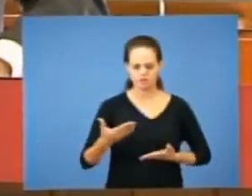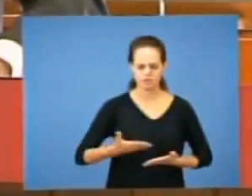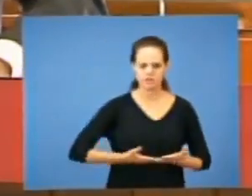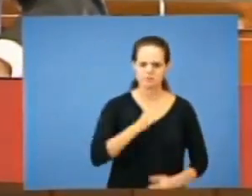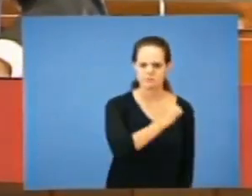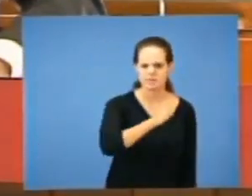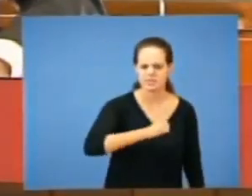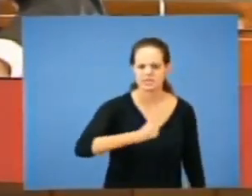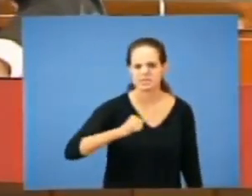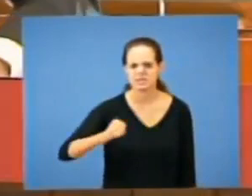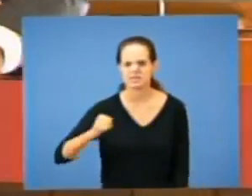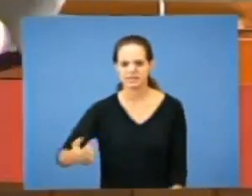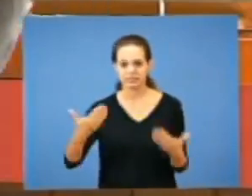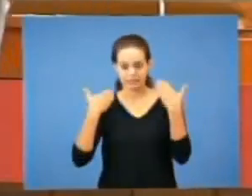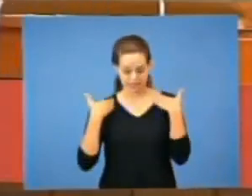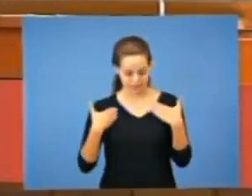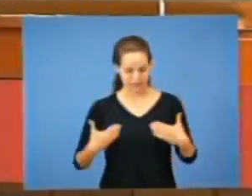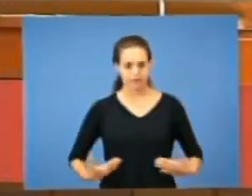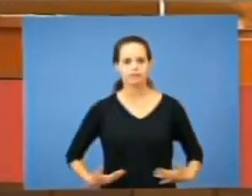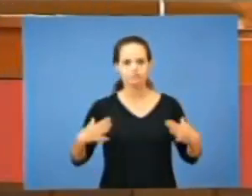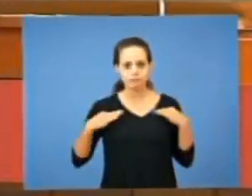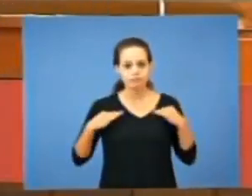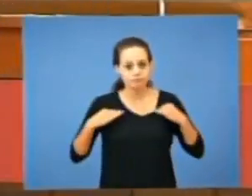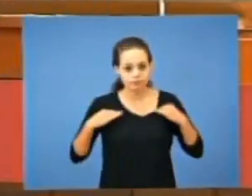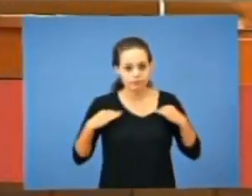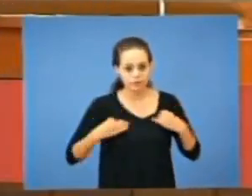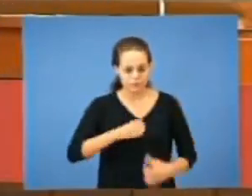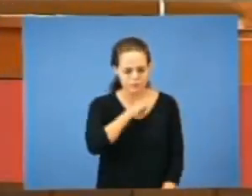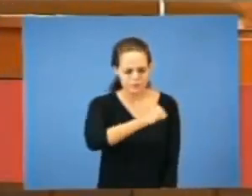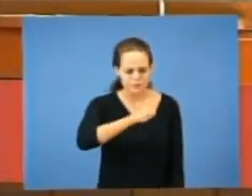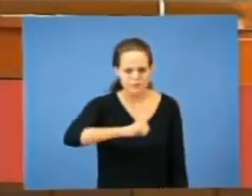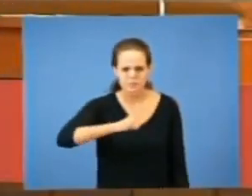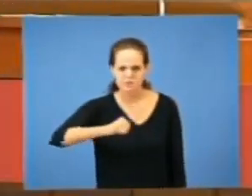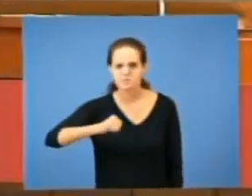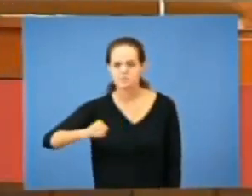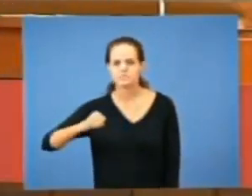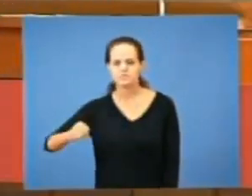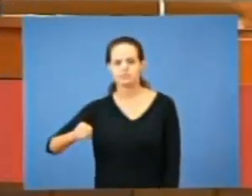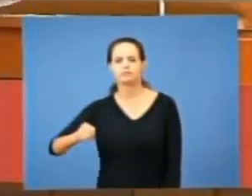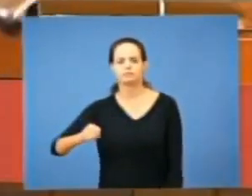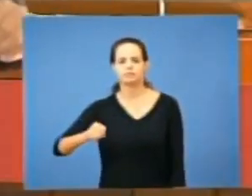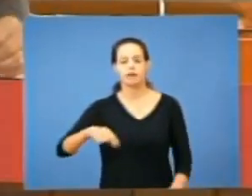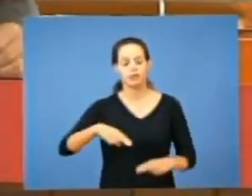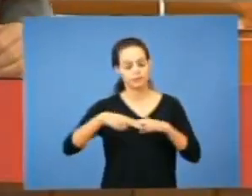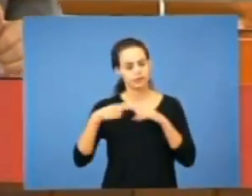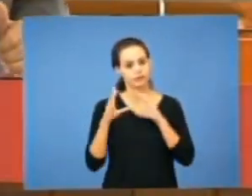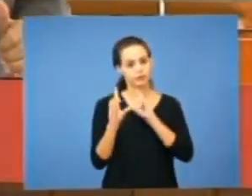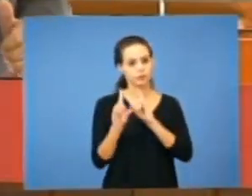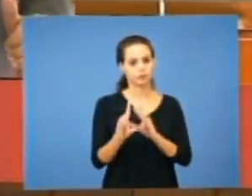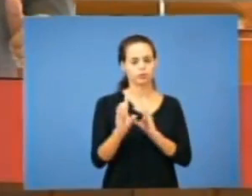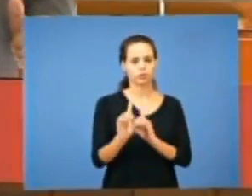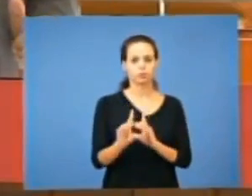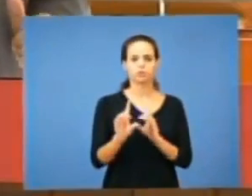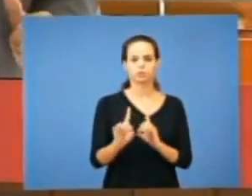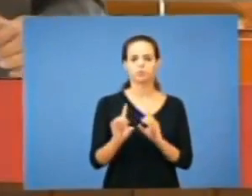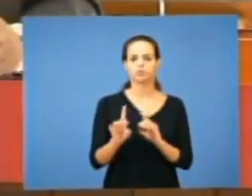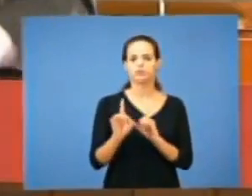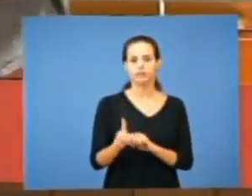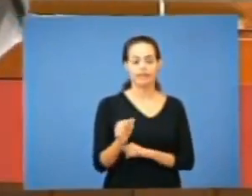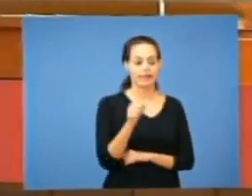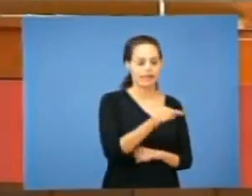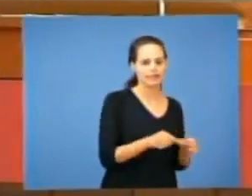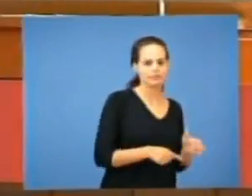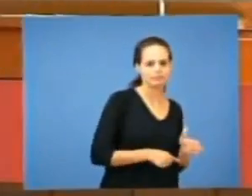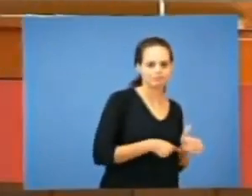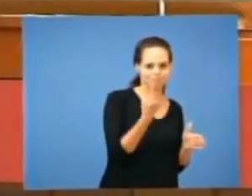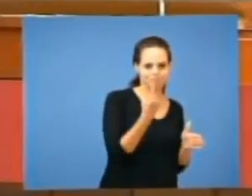their own lives, with their own body. The body pays exactly because of the doctrine that was given